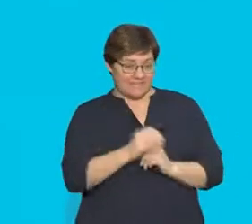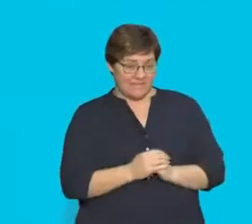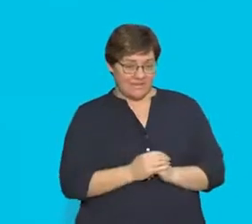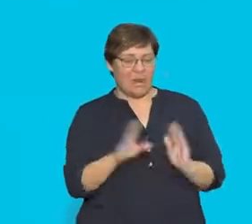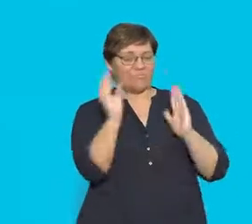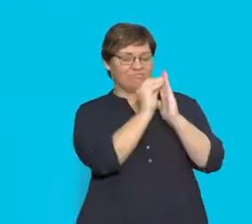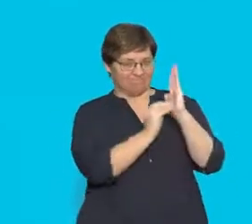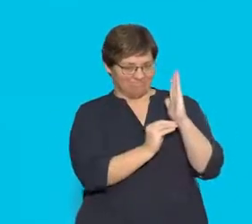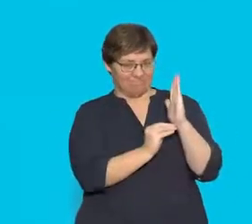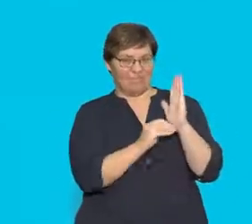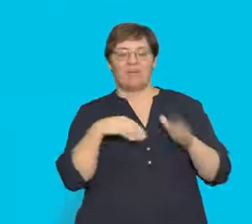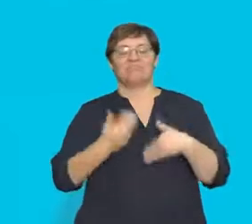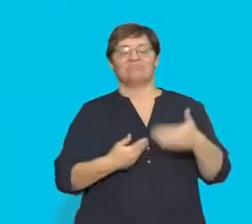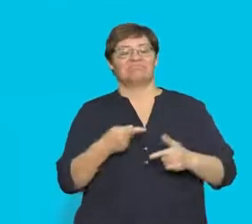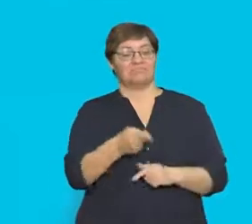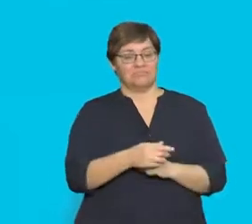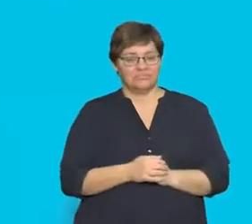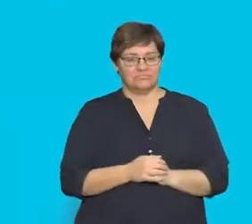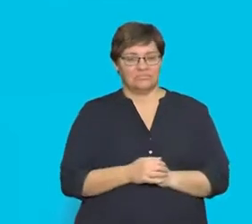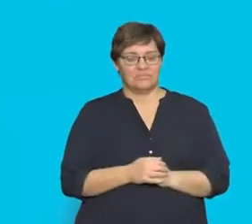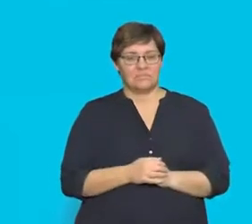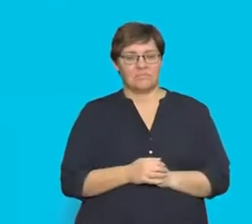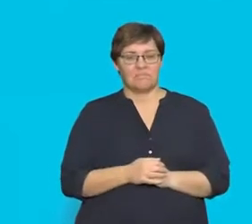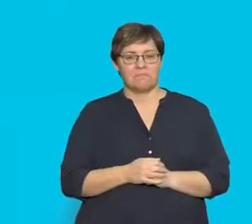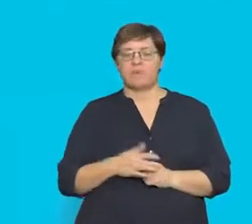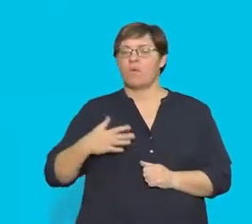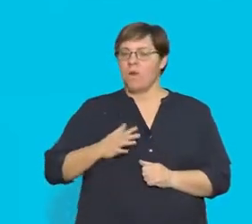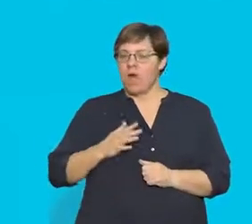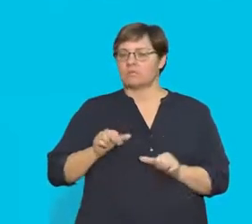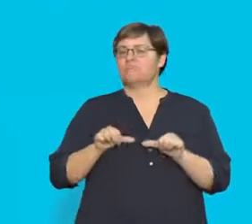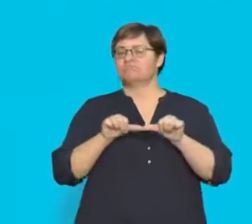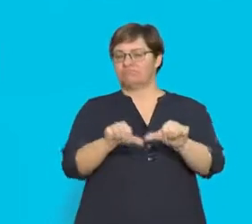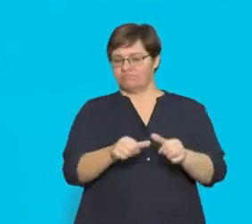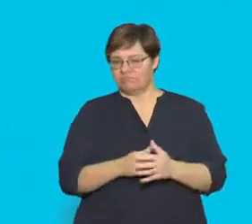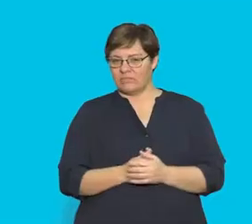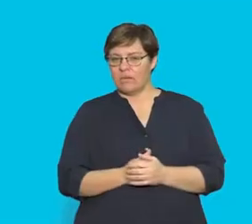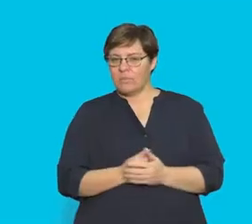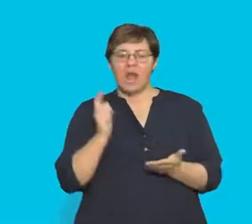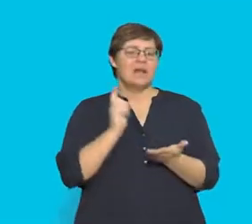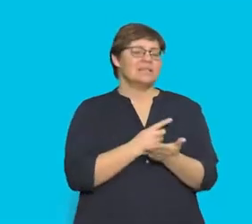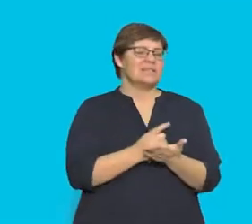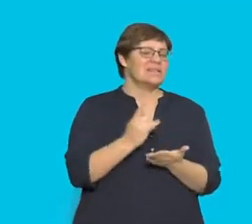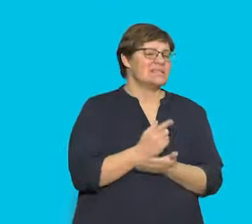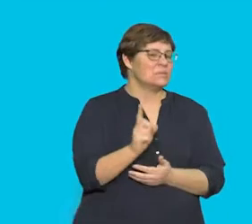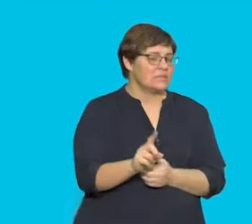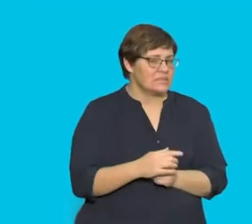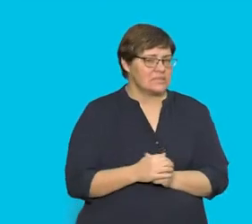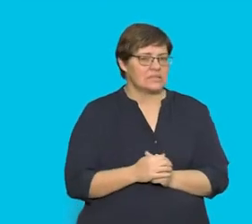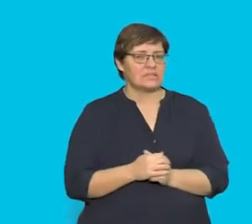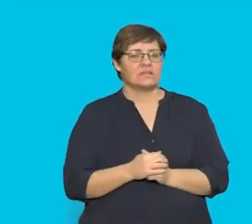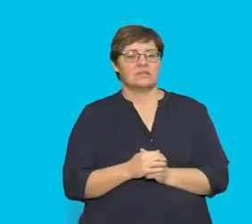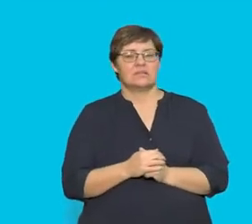keep some notes as we're going through this. We're wanting to move on now. We've been talking about how